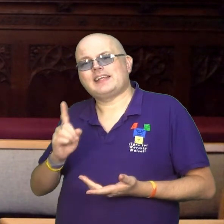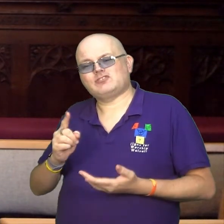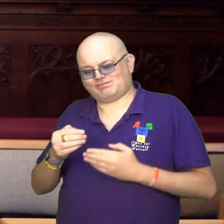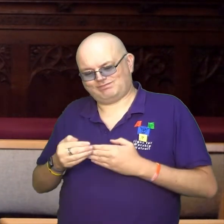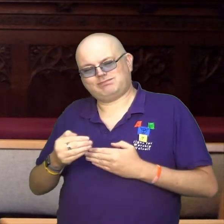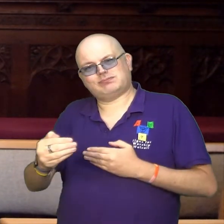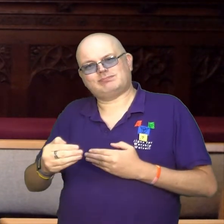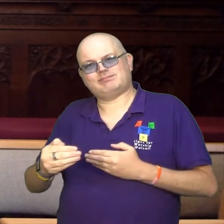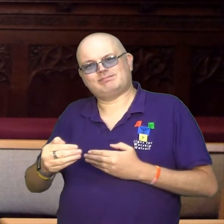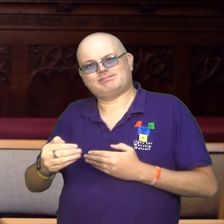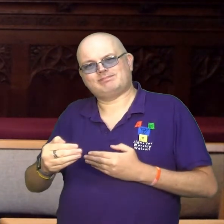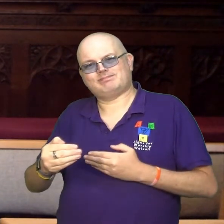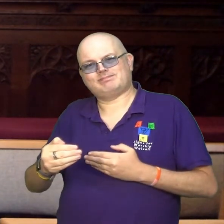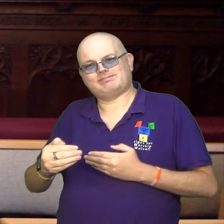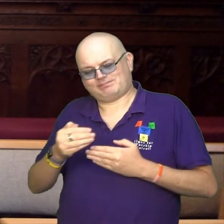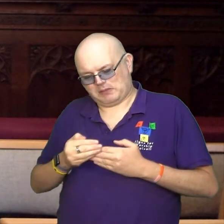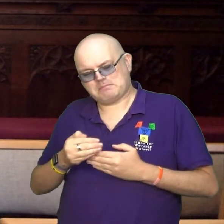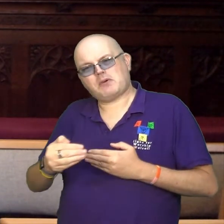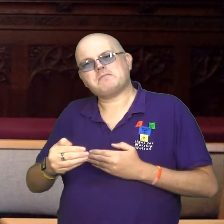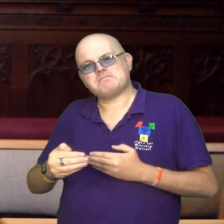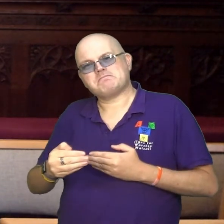it's for a time,